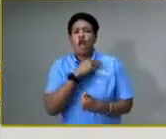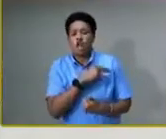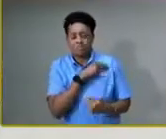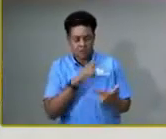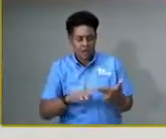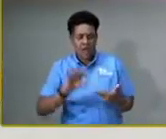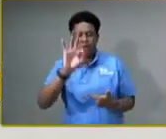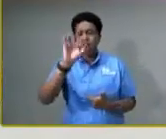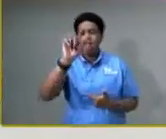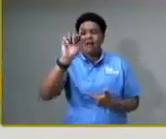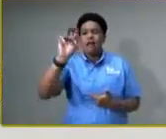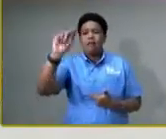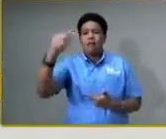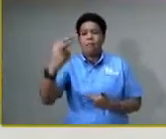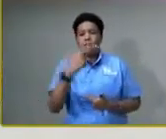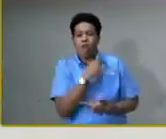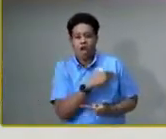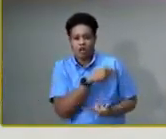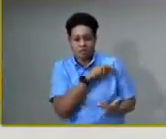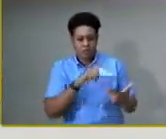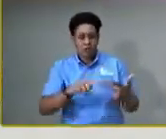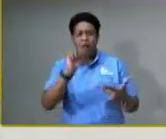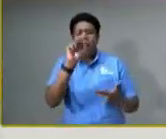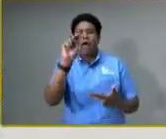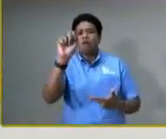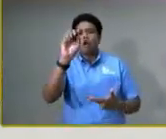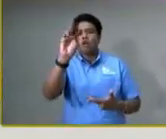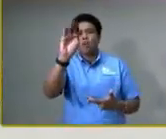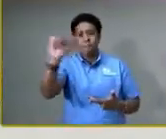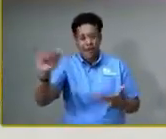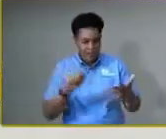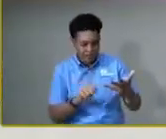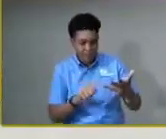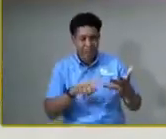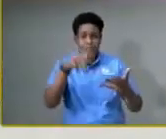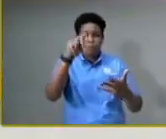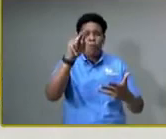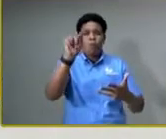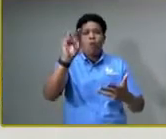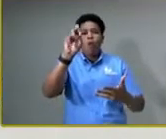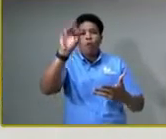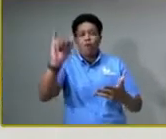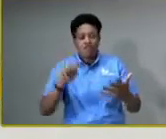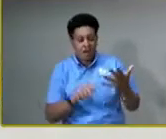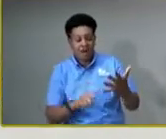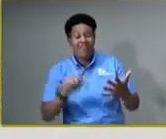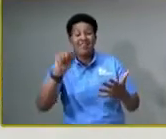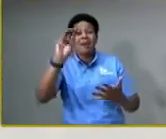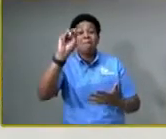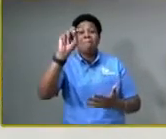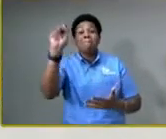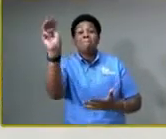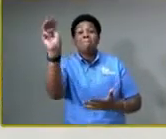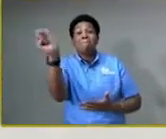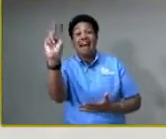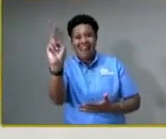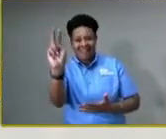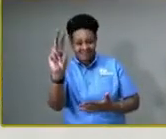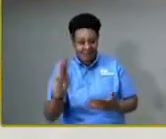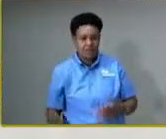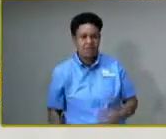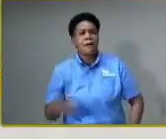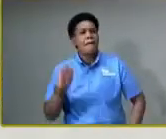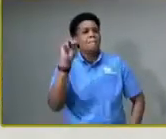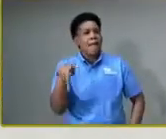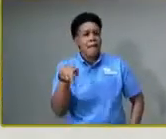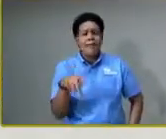Falmouth Hospital, Annotto Bay, Port Maria, Mandeville Regional, Maypen,